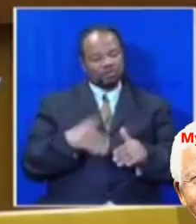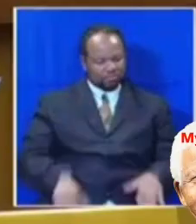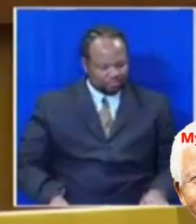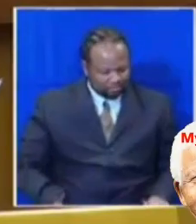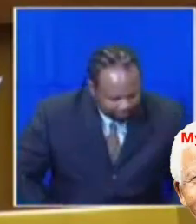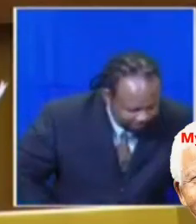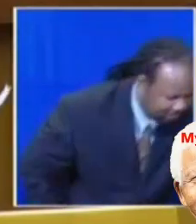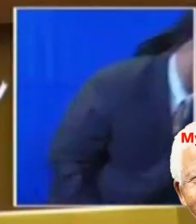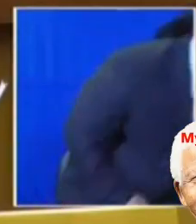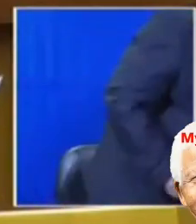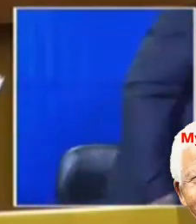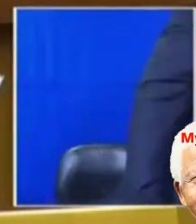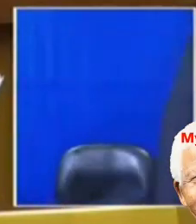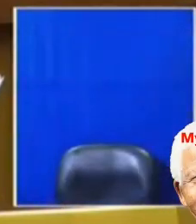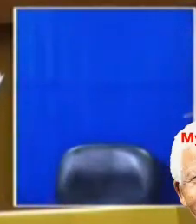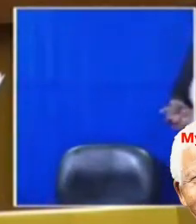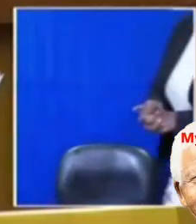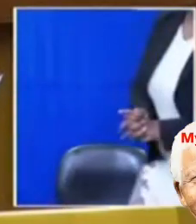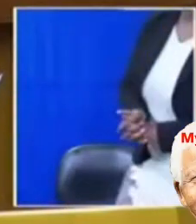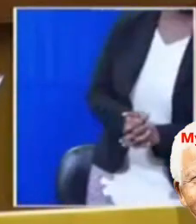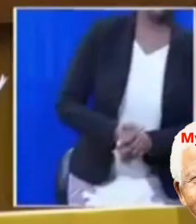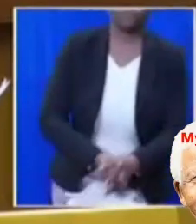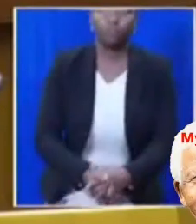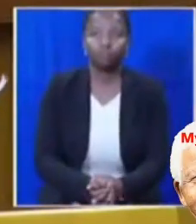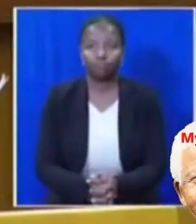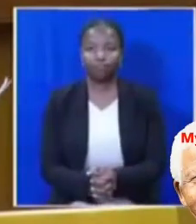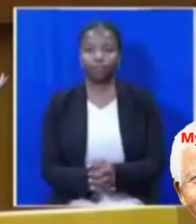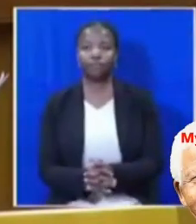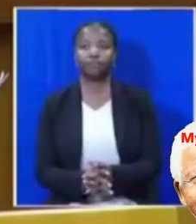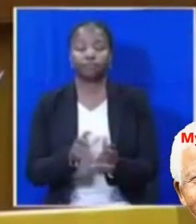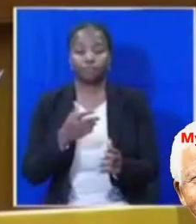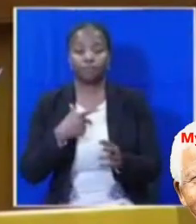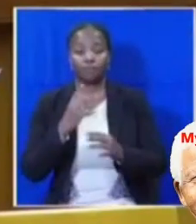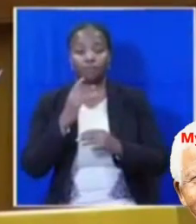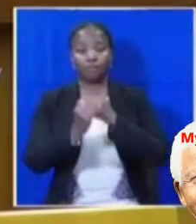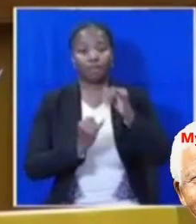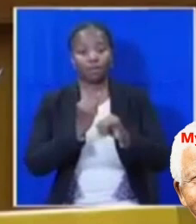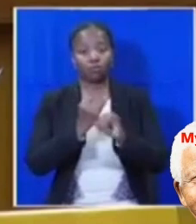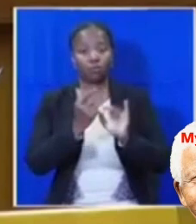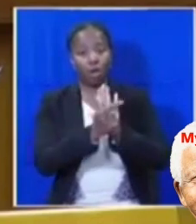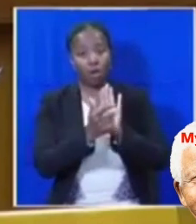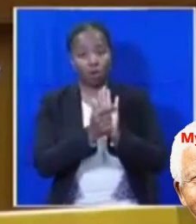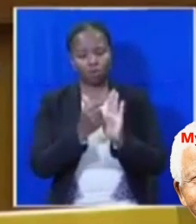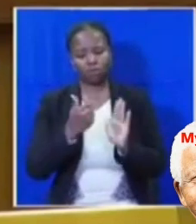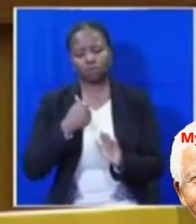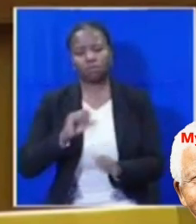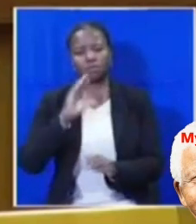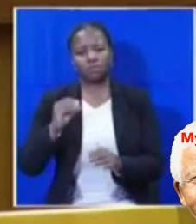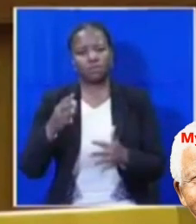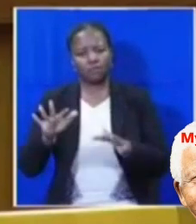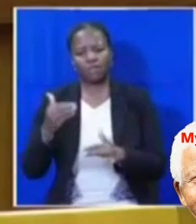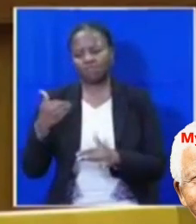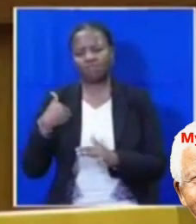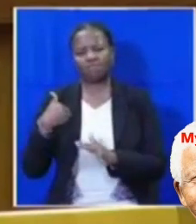our obligation under international law, South Africa ratified the Rome Statute in 2000 and adopted